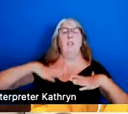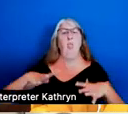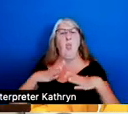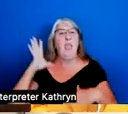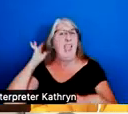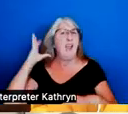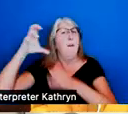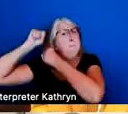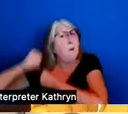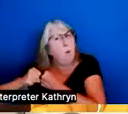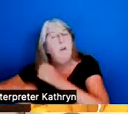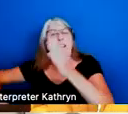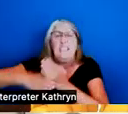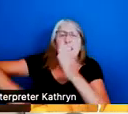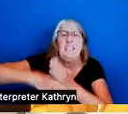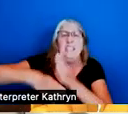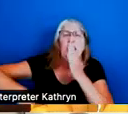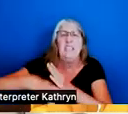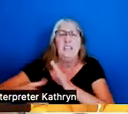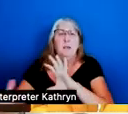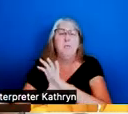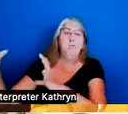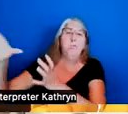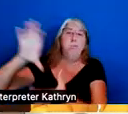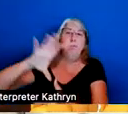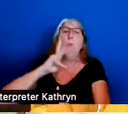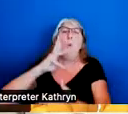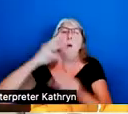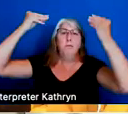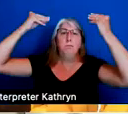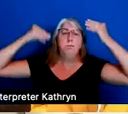kick me, and pour the whole thing of water on